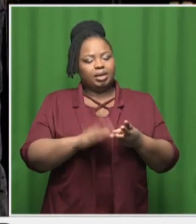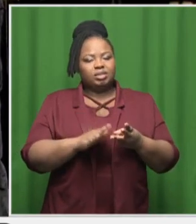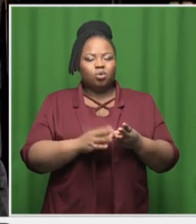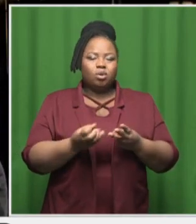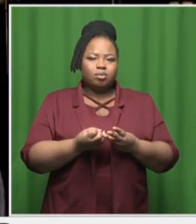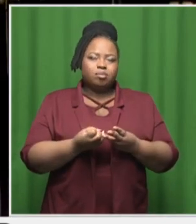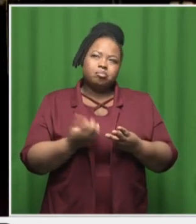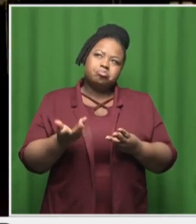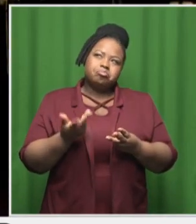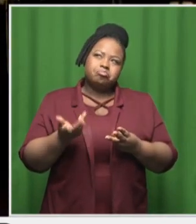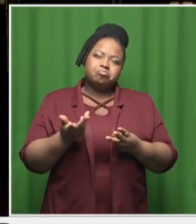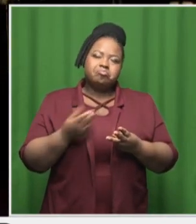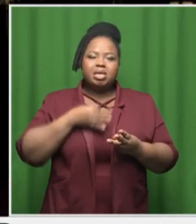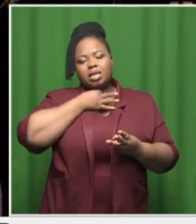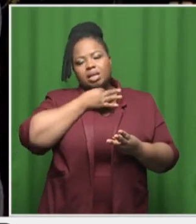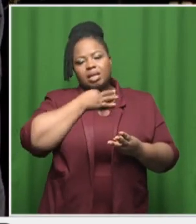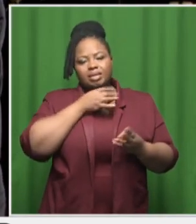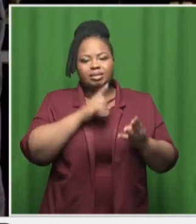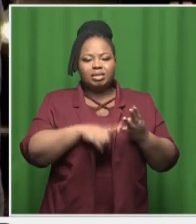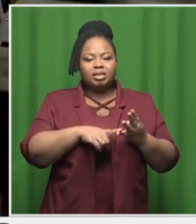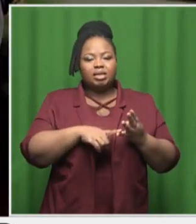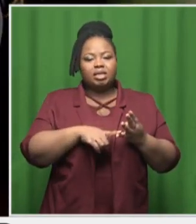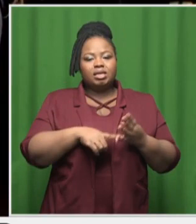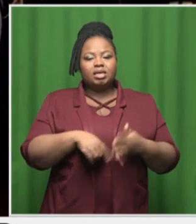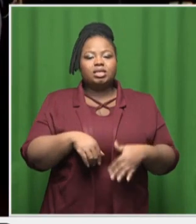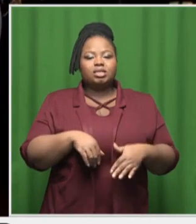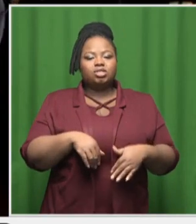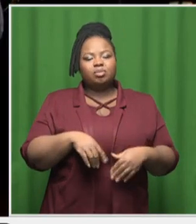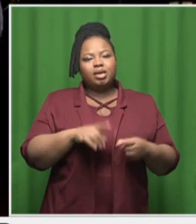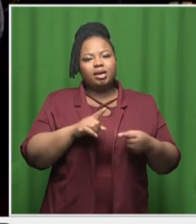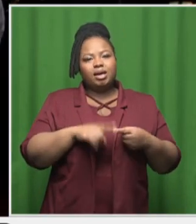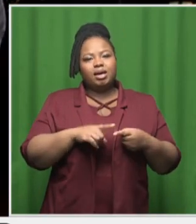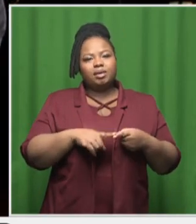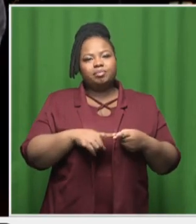with them. And then, of course, England, Jamaica.